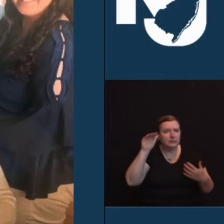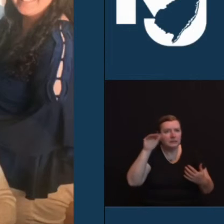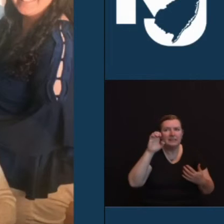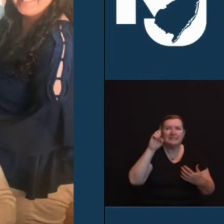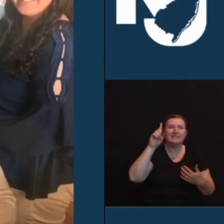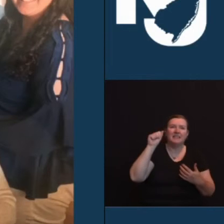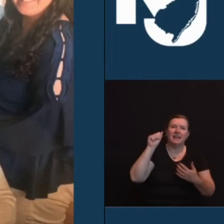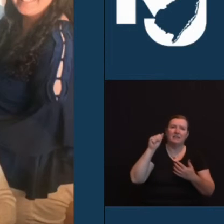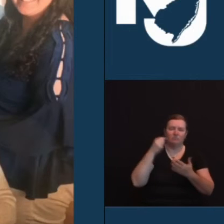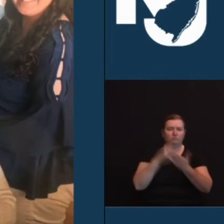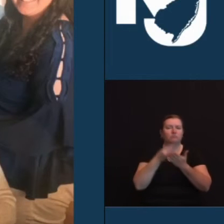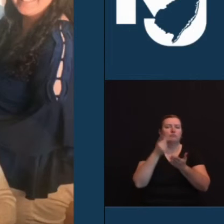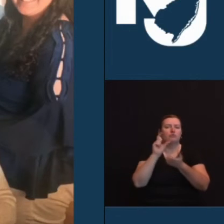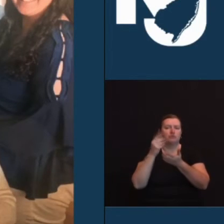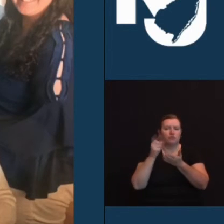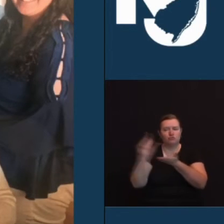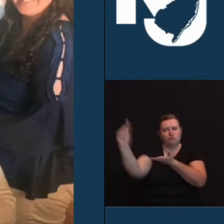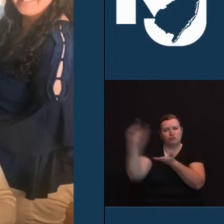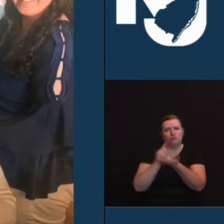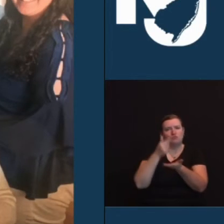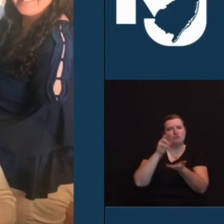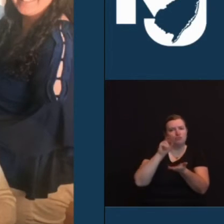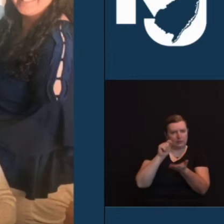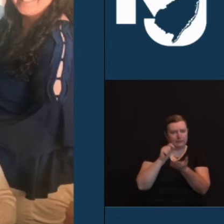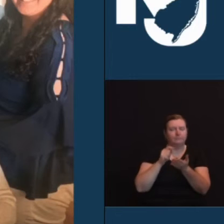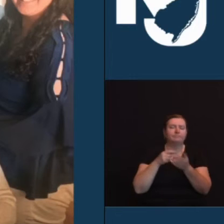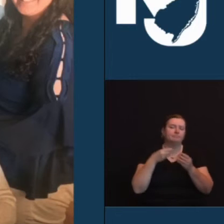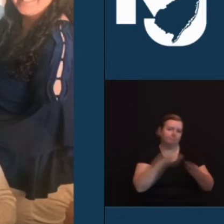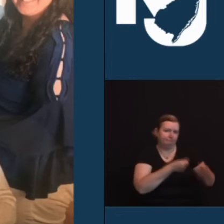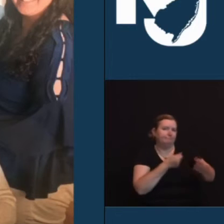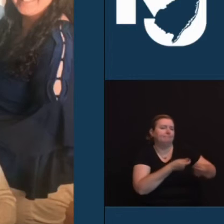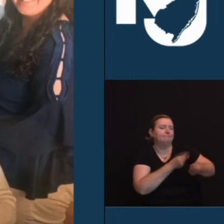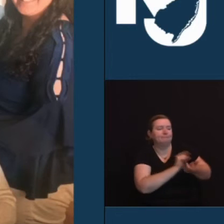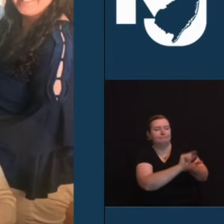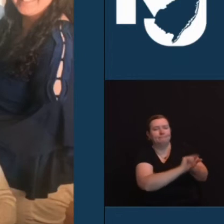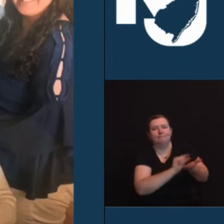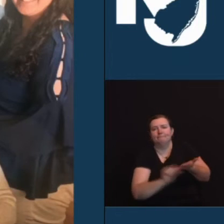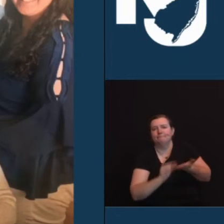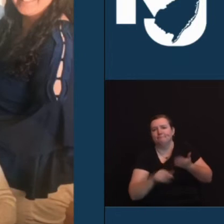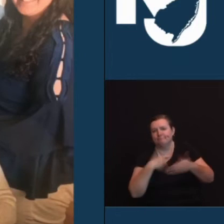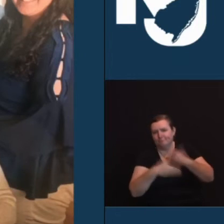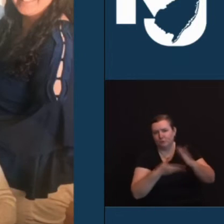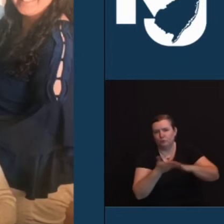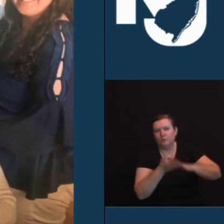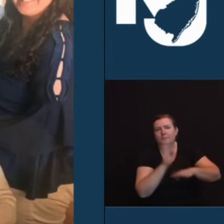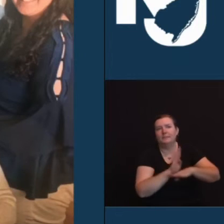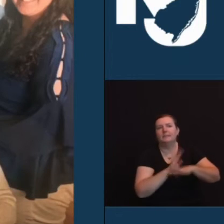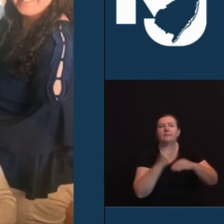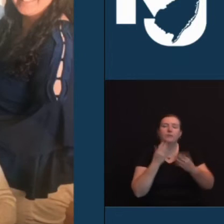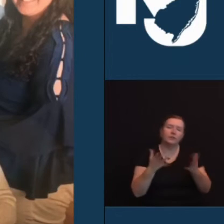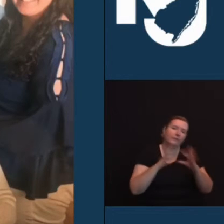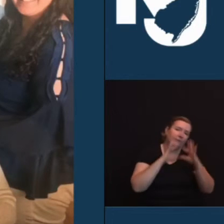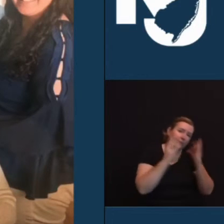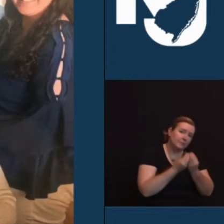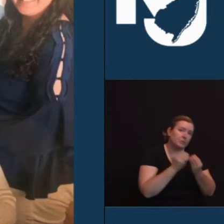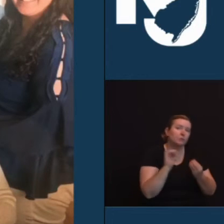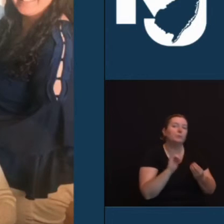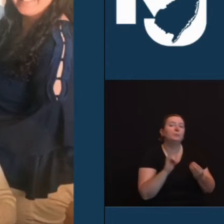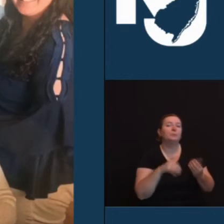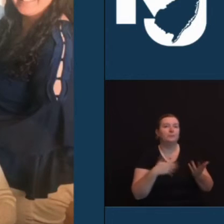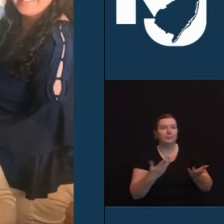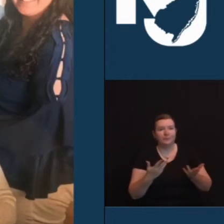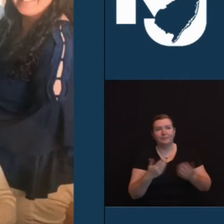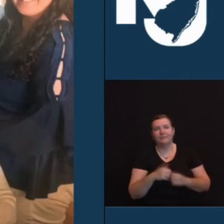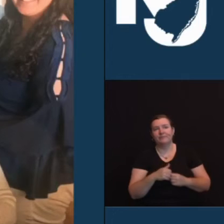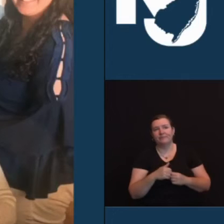to keep their employees on the payroll so they could continue to provide for their families. I had the opportunity at the end of the week to speak with Rosanna and